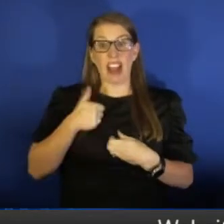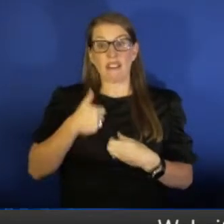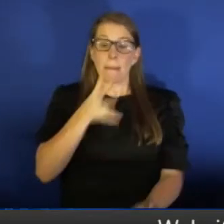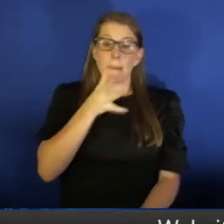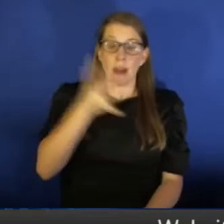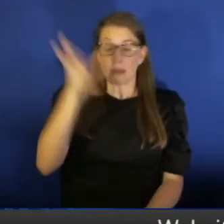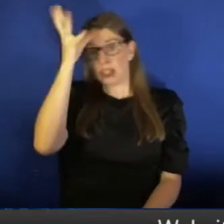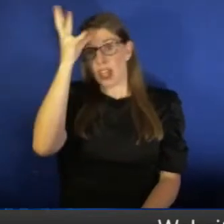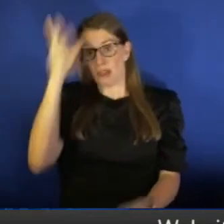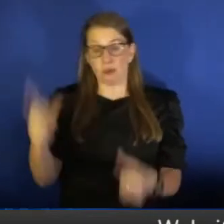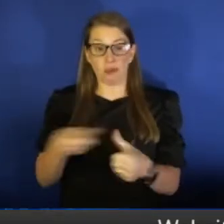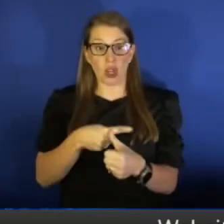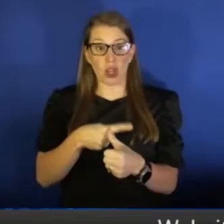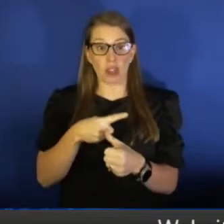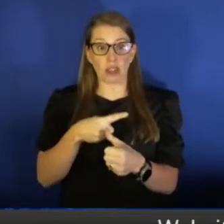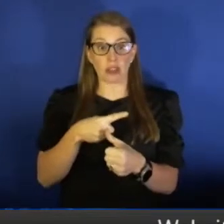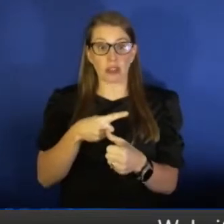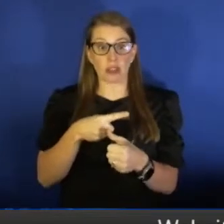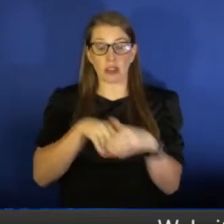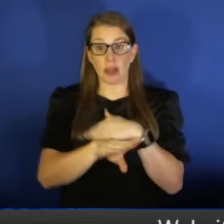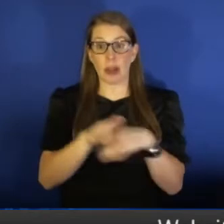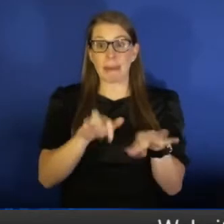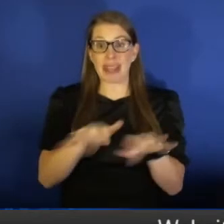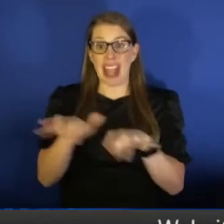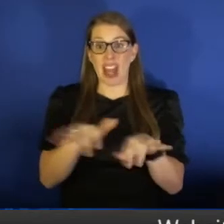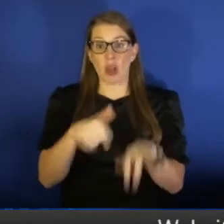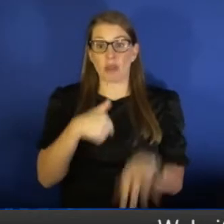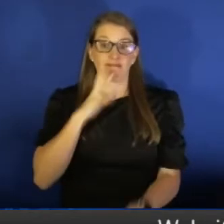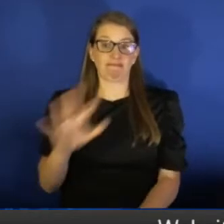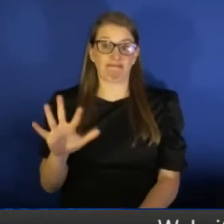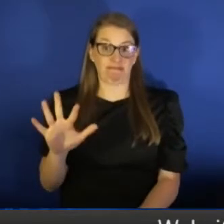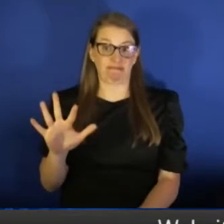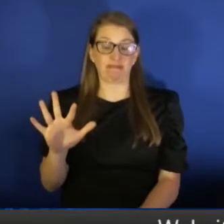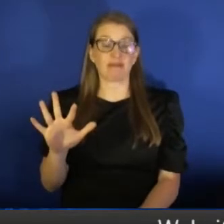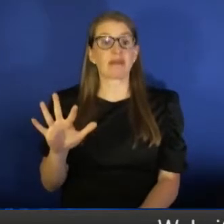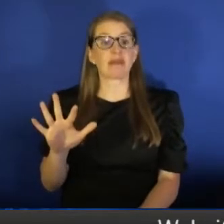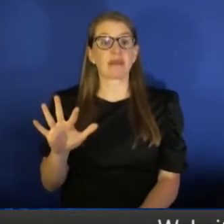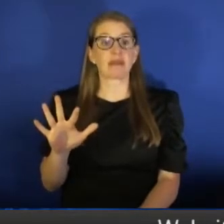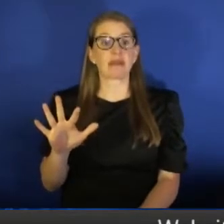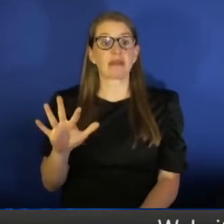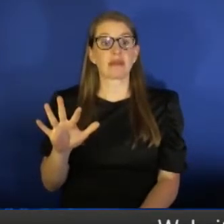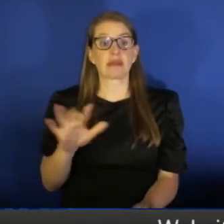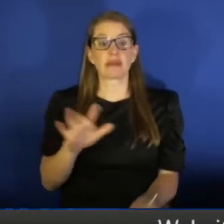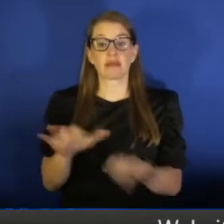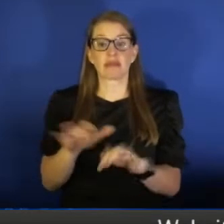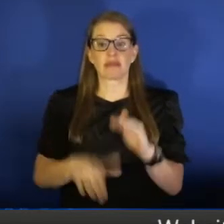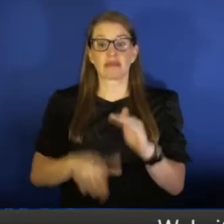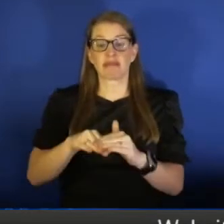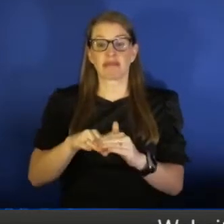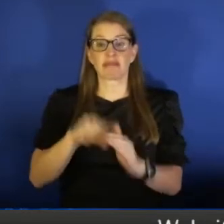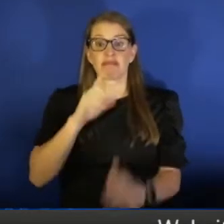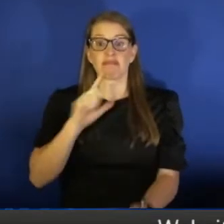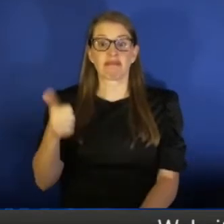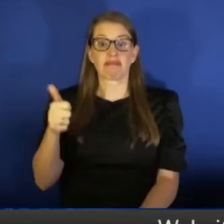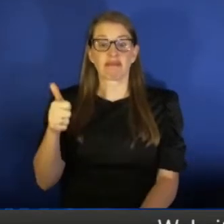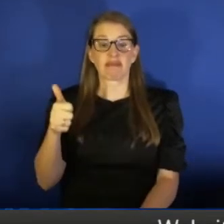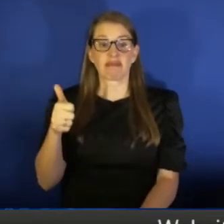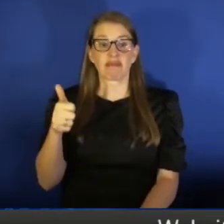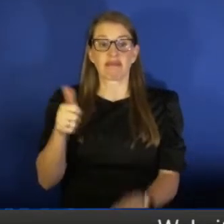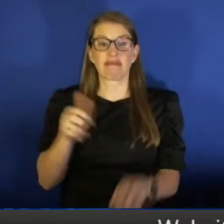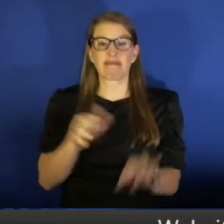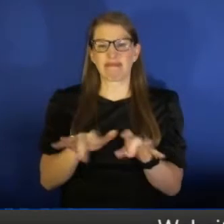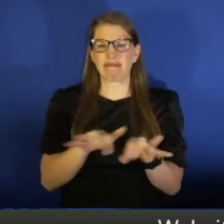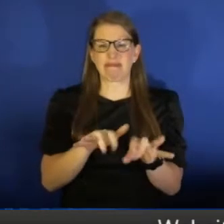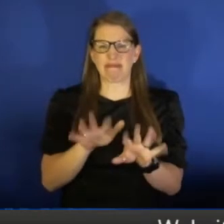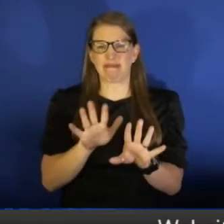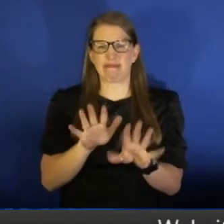first enrolled me in piano when I was 5 years old, did that when I was up to age 10, dabbled in that instrument, and then, as you probably